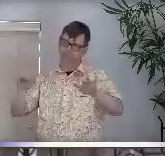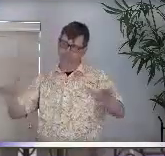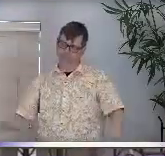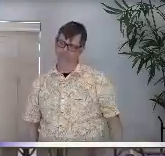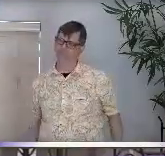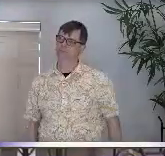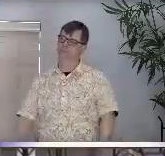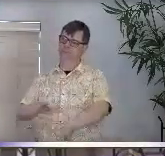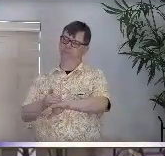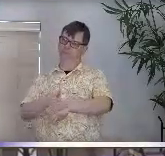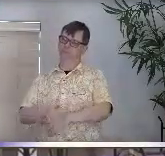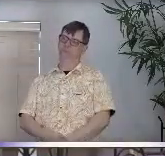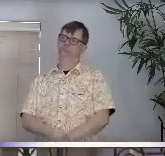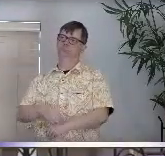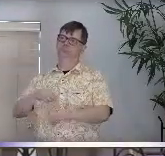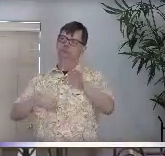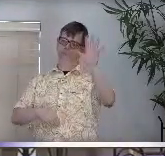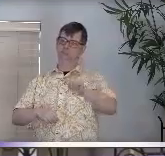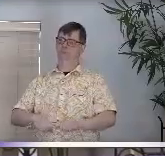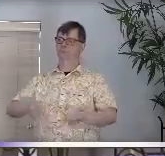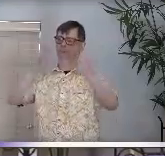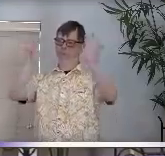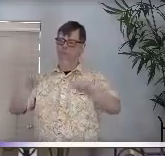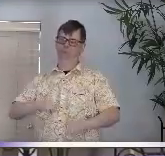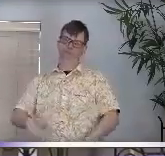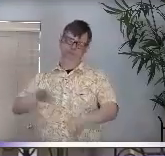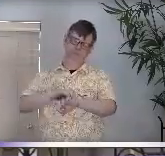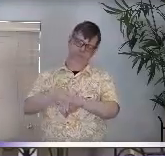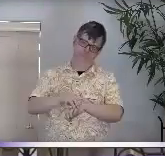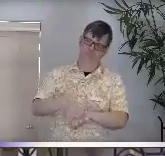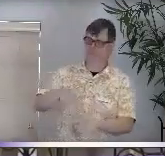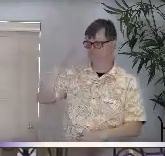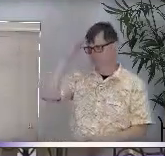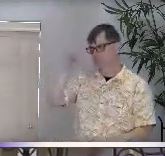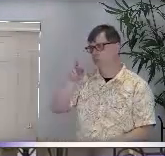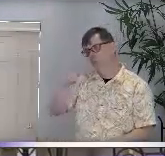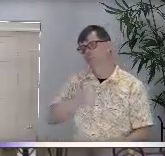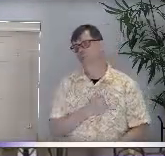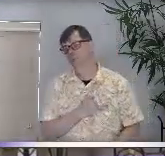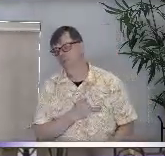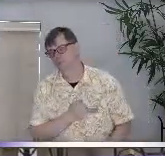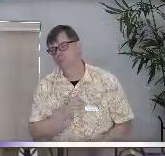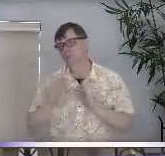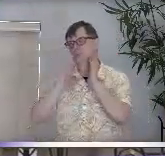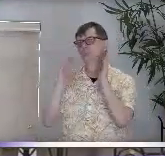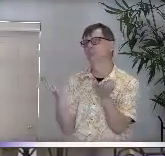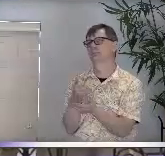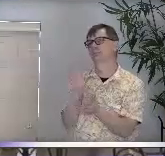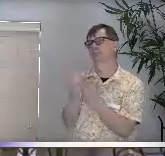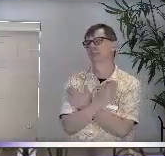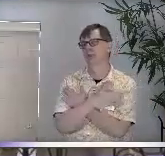is hard at 58. But it's also hard trying to really know yourself in a community that you